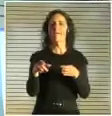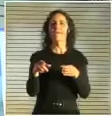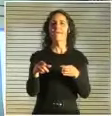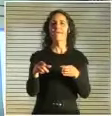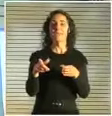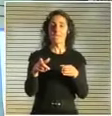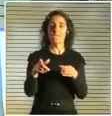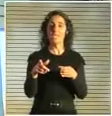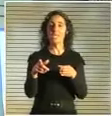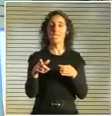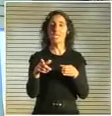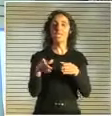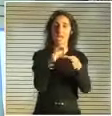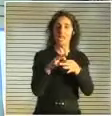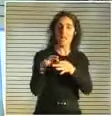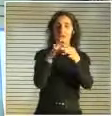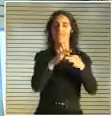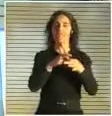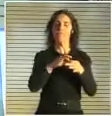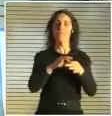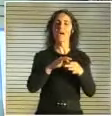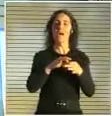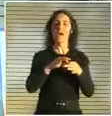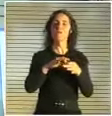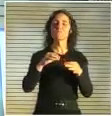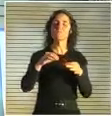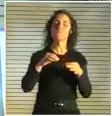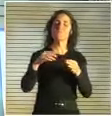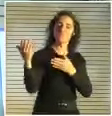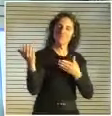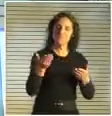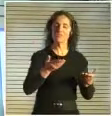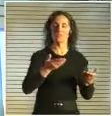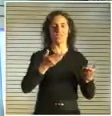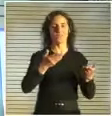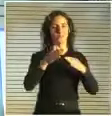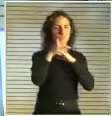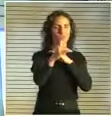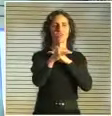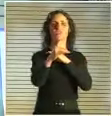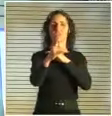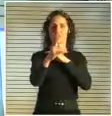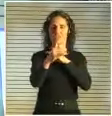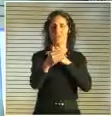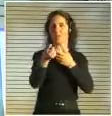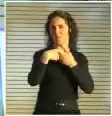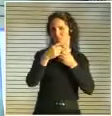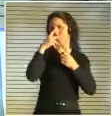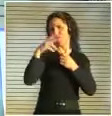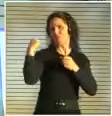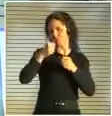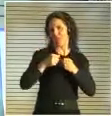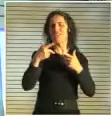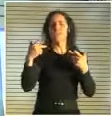years. Maybe share with us the leadership work that's going on at Radisson in terms of sustainability and where you've taken